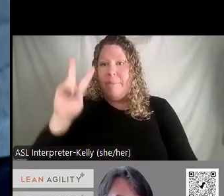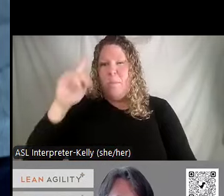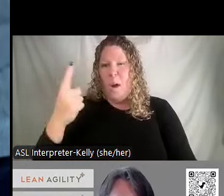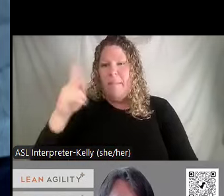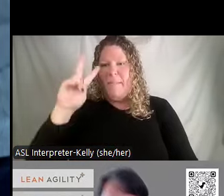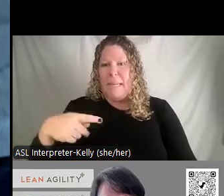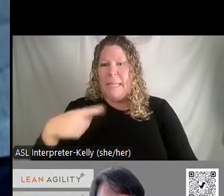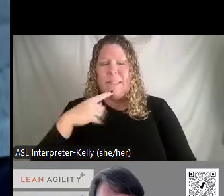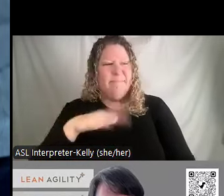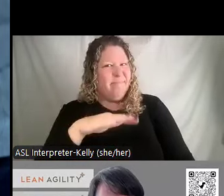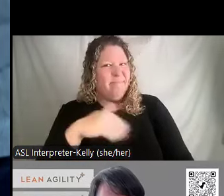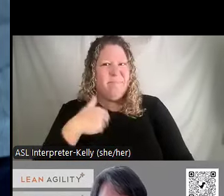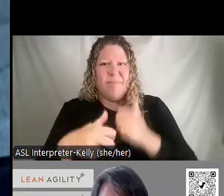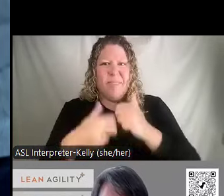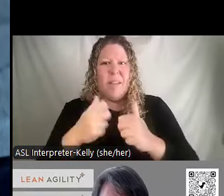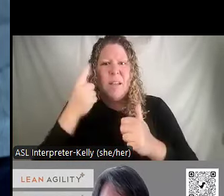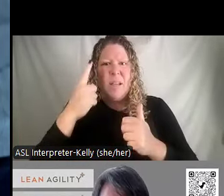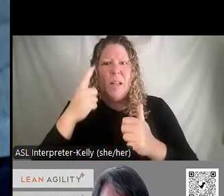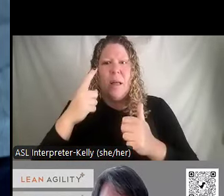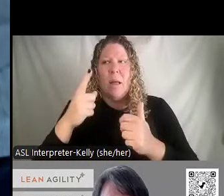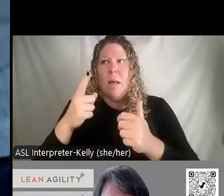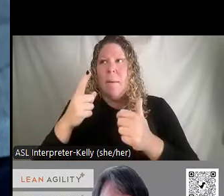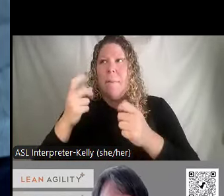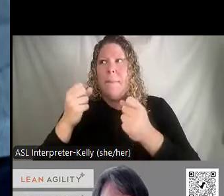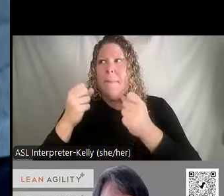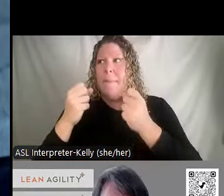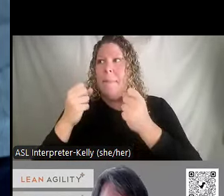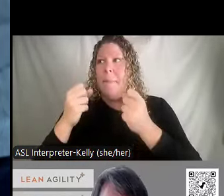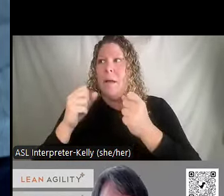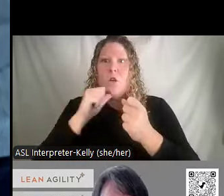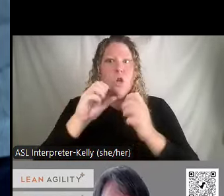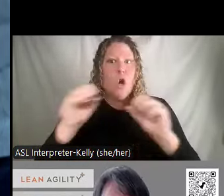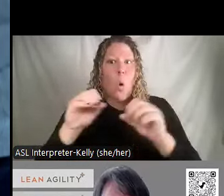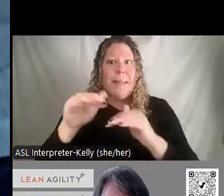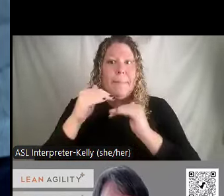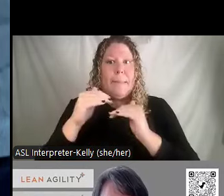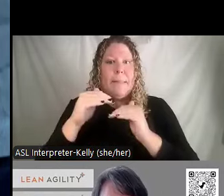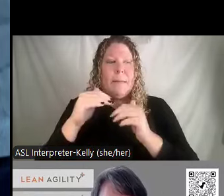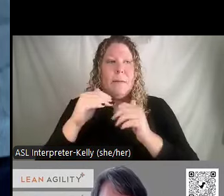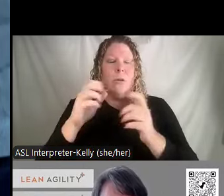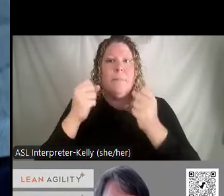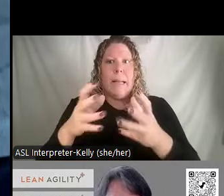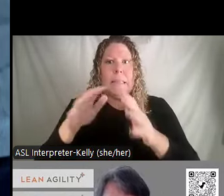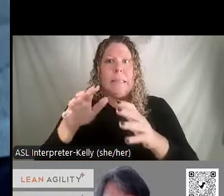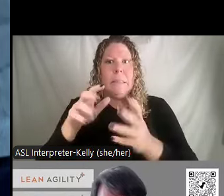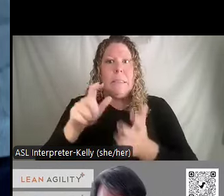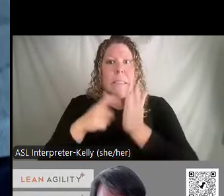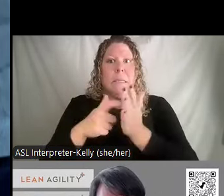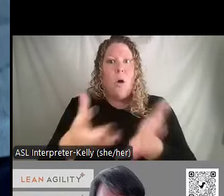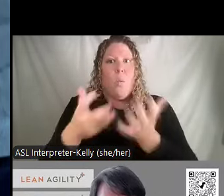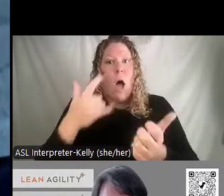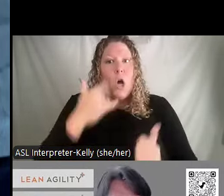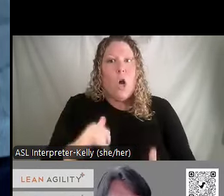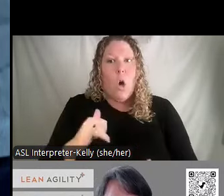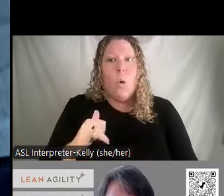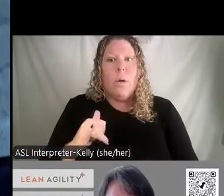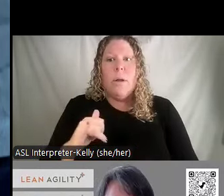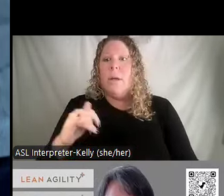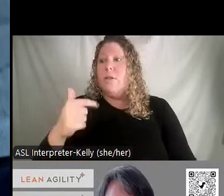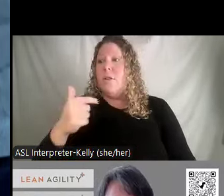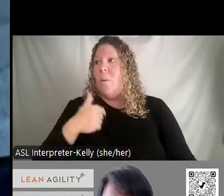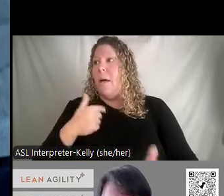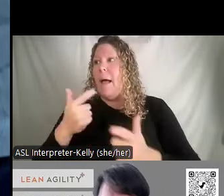that there's an almost unlimited amount of demand for gold, but we can't produce it. We can't keep up with the demand. So I want to buy some more machinery, but I